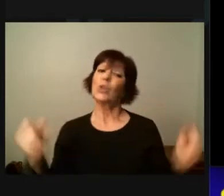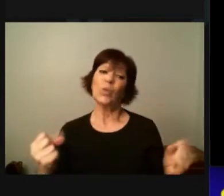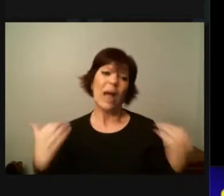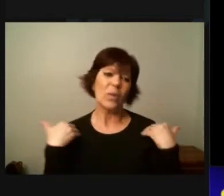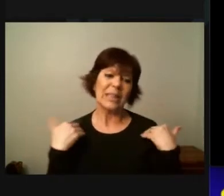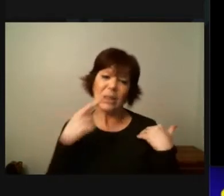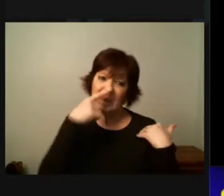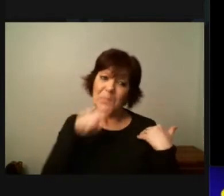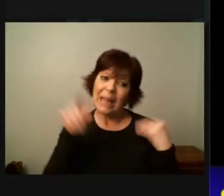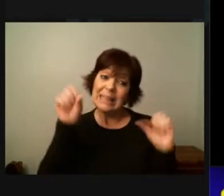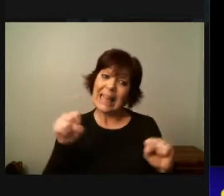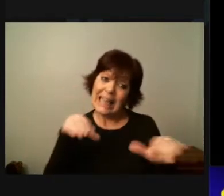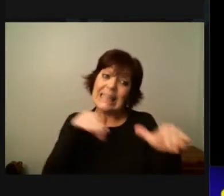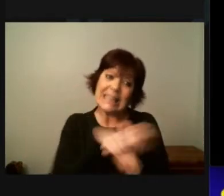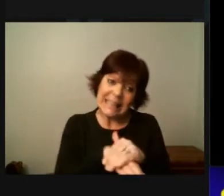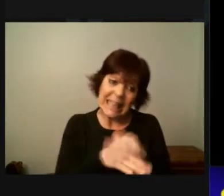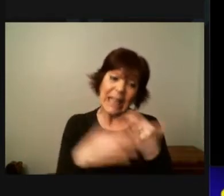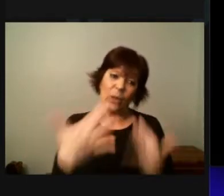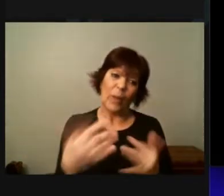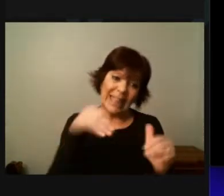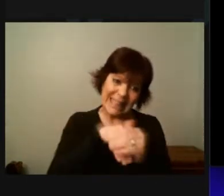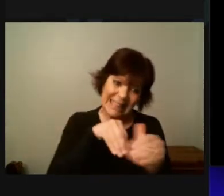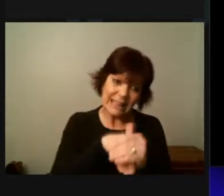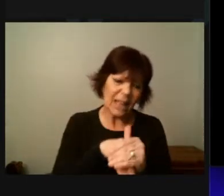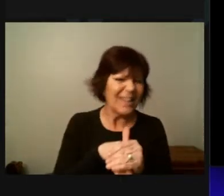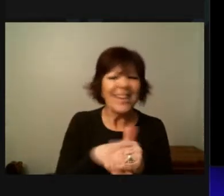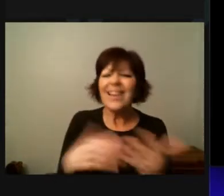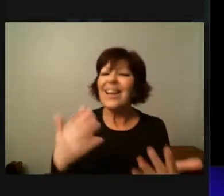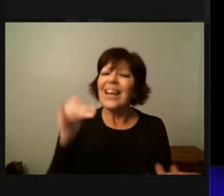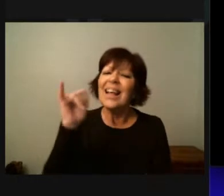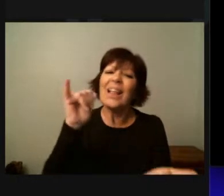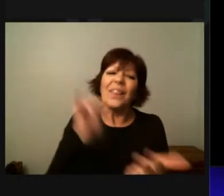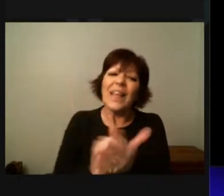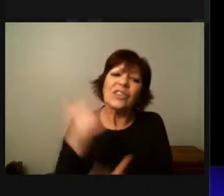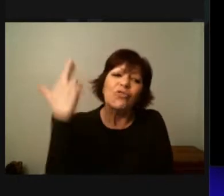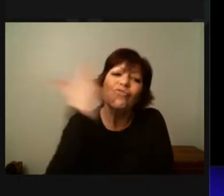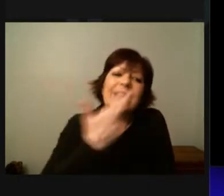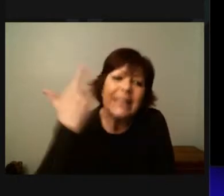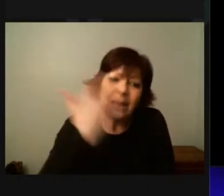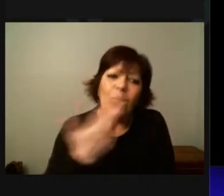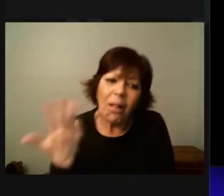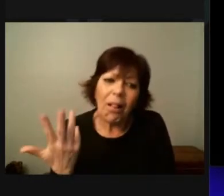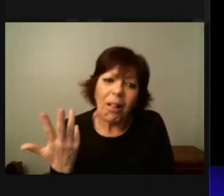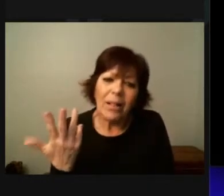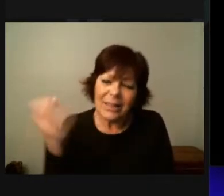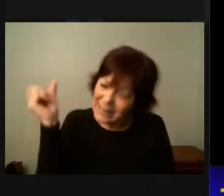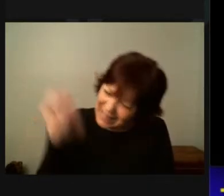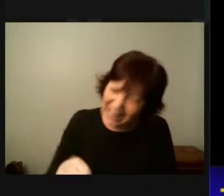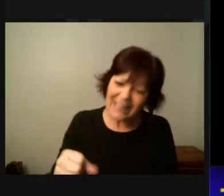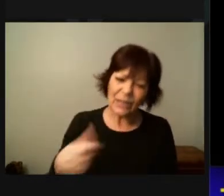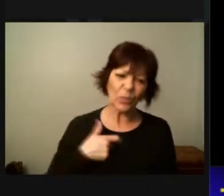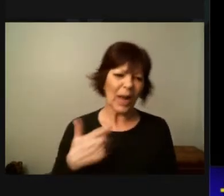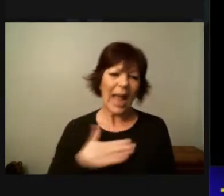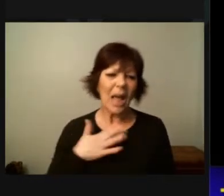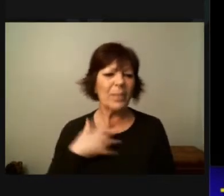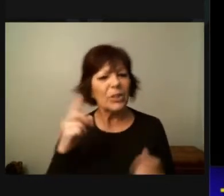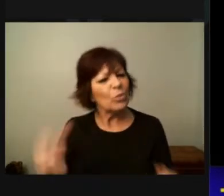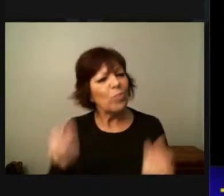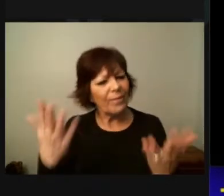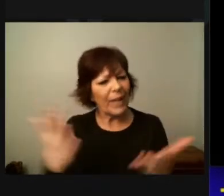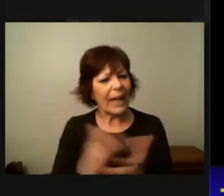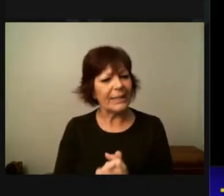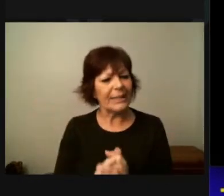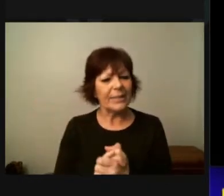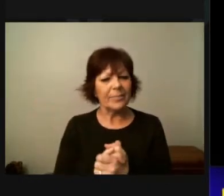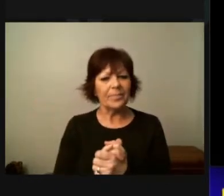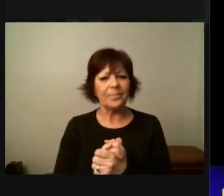Can I just go inside and wait? And that's an idea of a reasonable accommodation that, yes, we are happy to provide that.